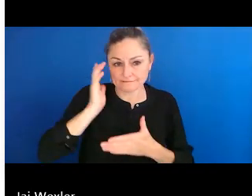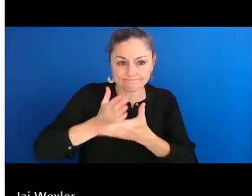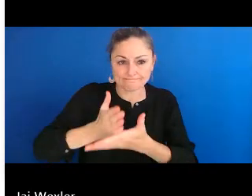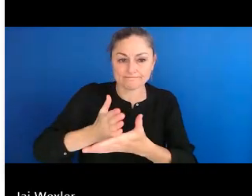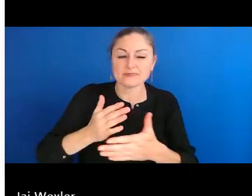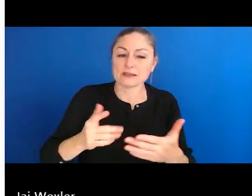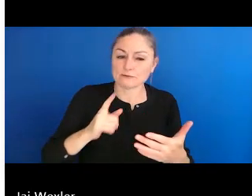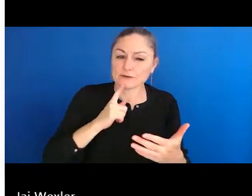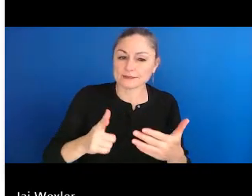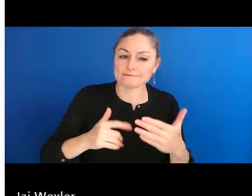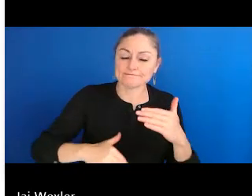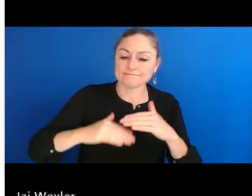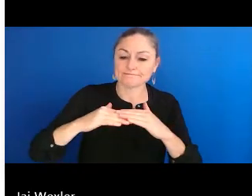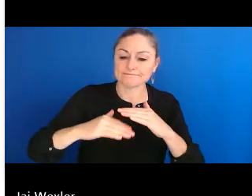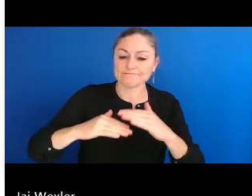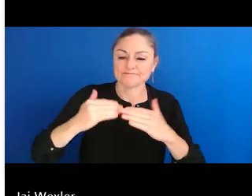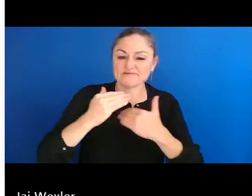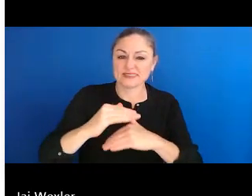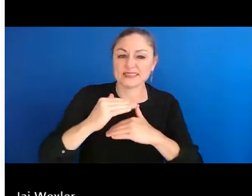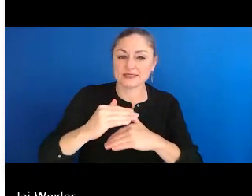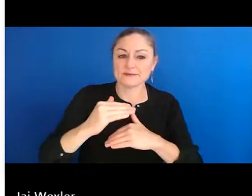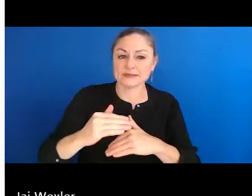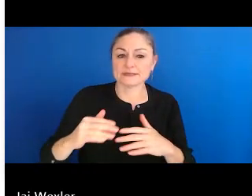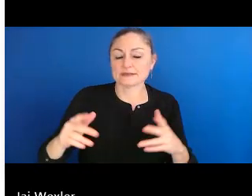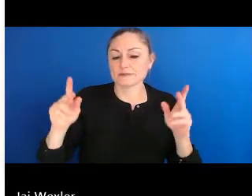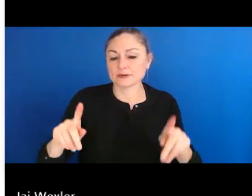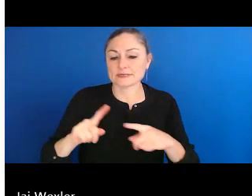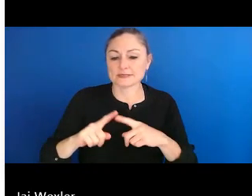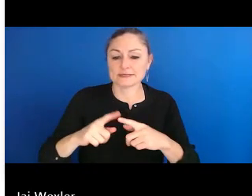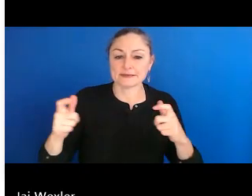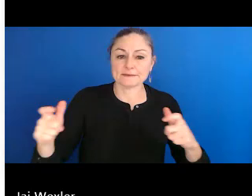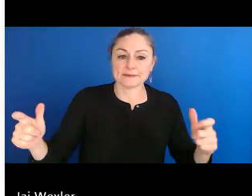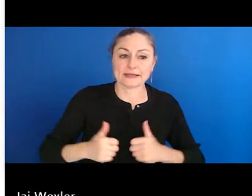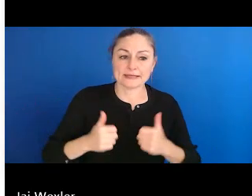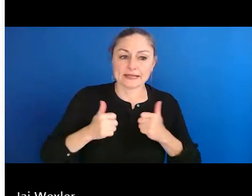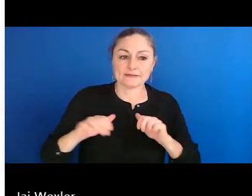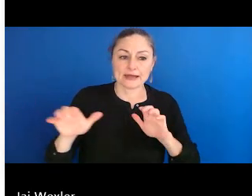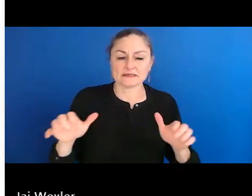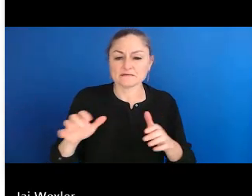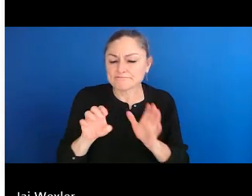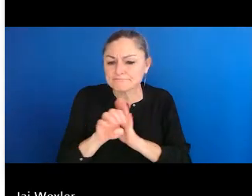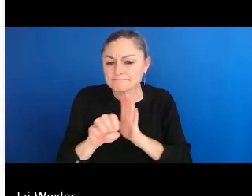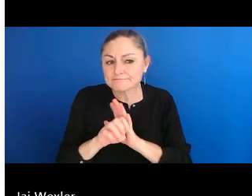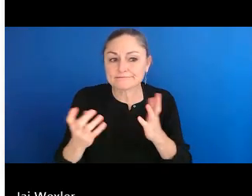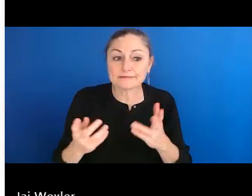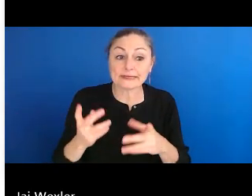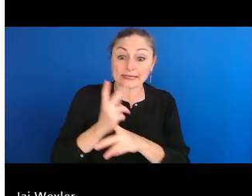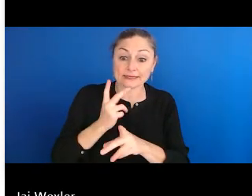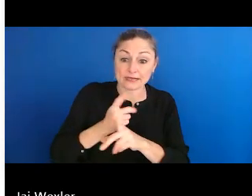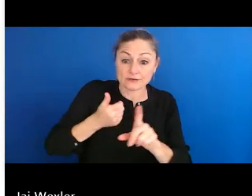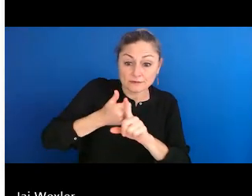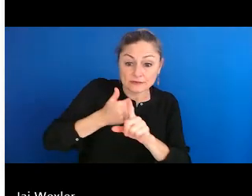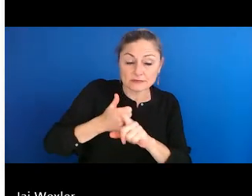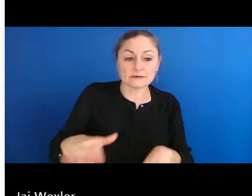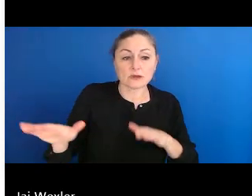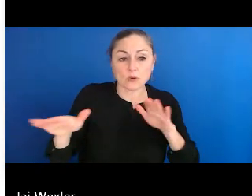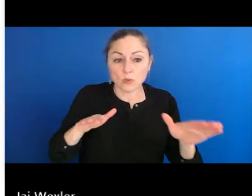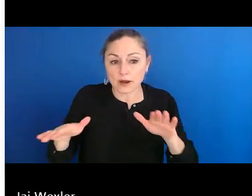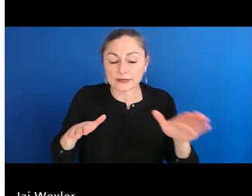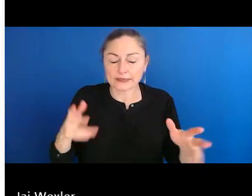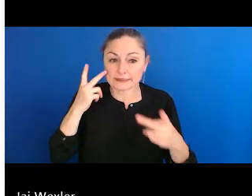limits one or more of a person's major life activities. Some examples of this include caring for oneself, walking,